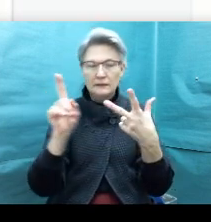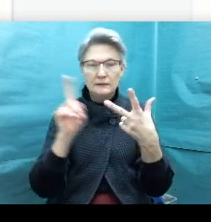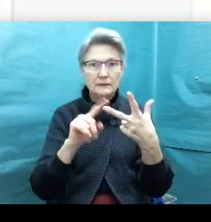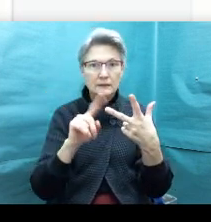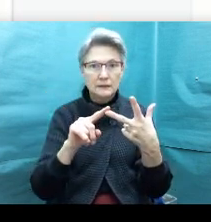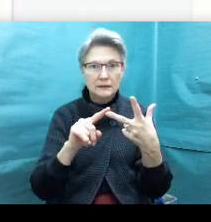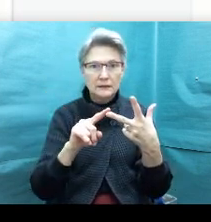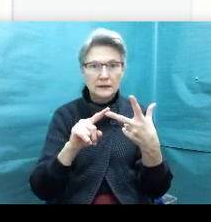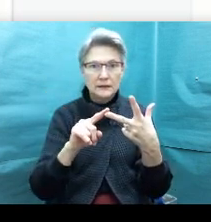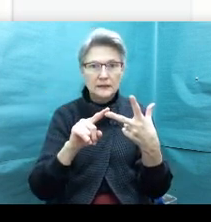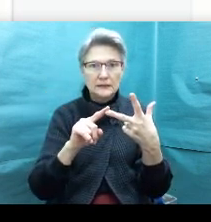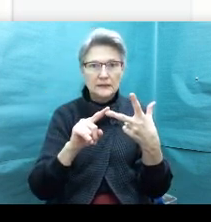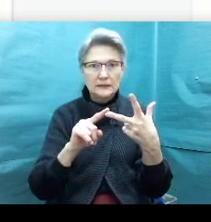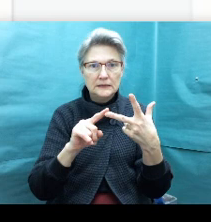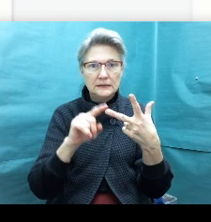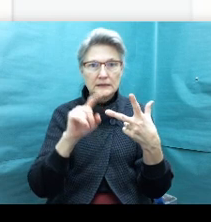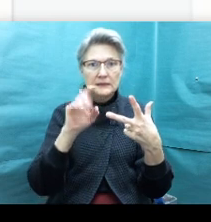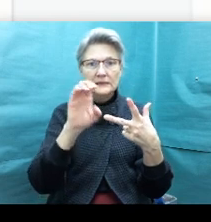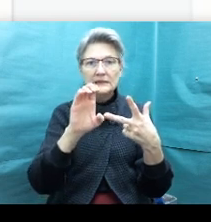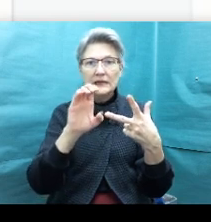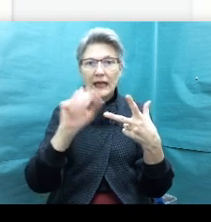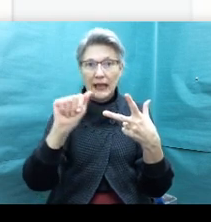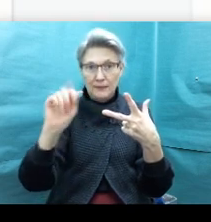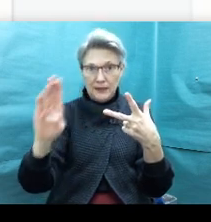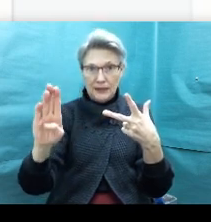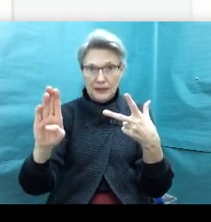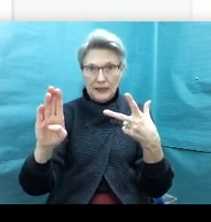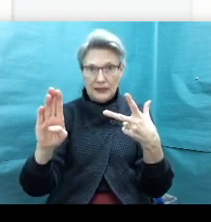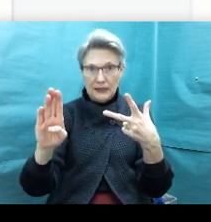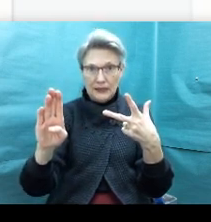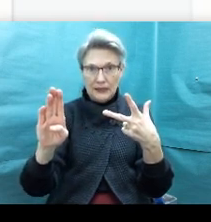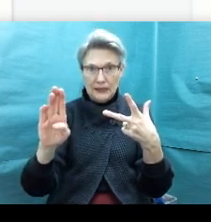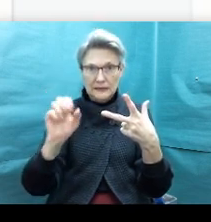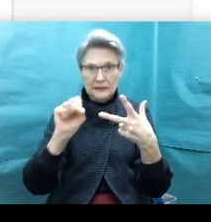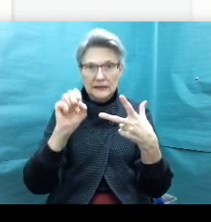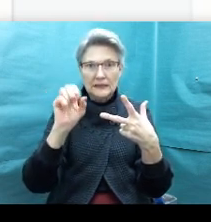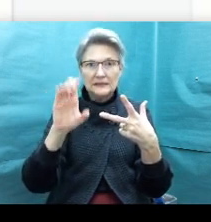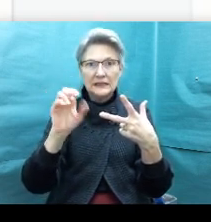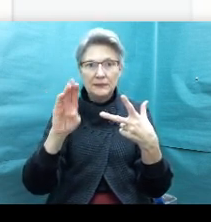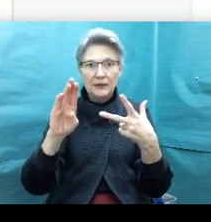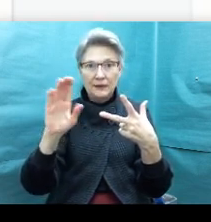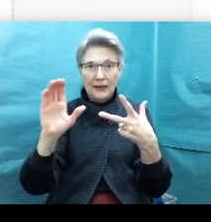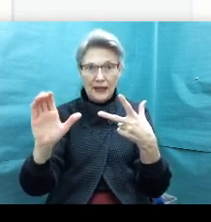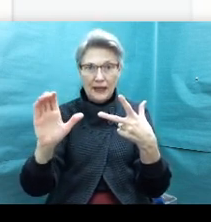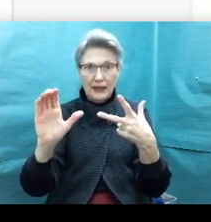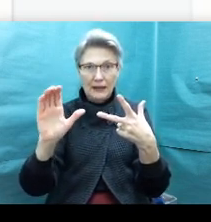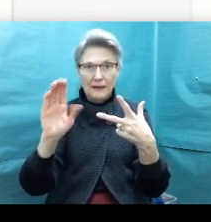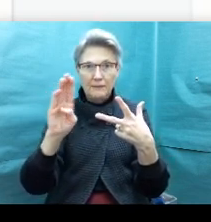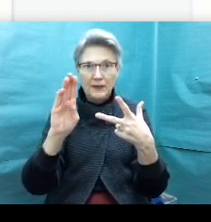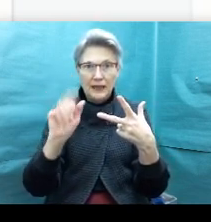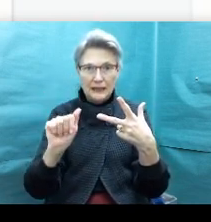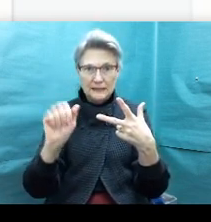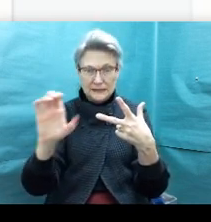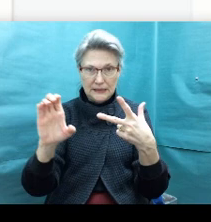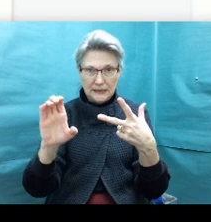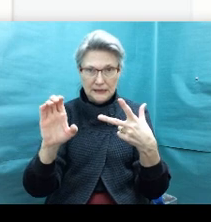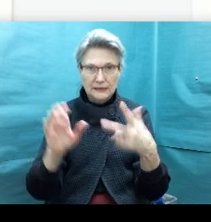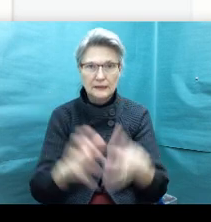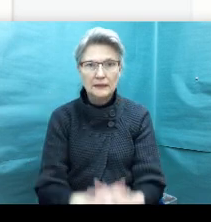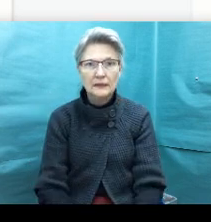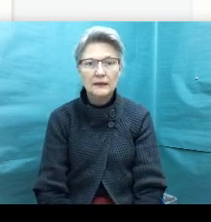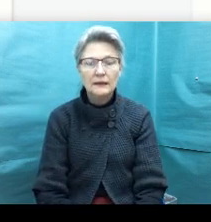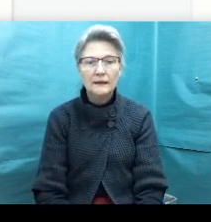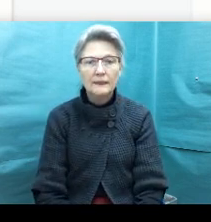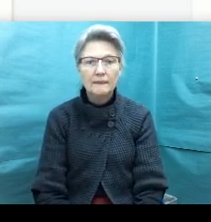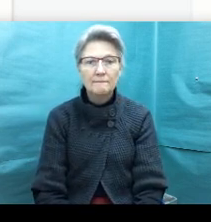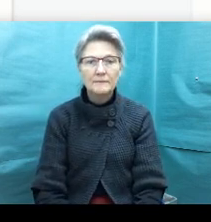I can do CAB, CBA, BAC. There's many names that I can call